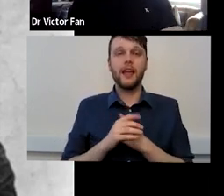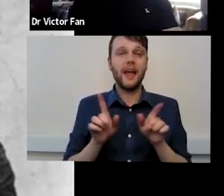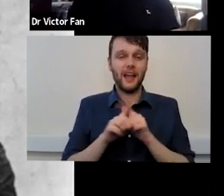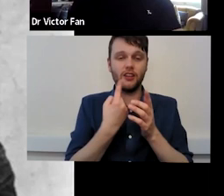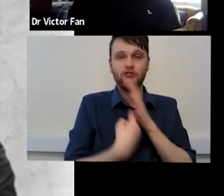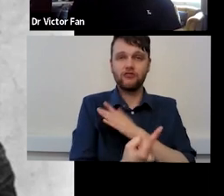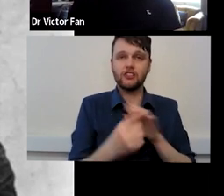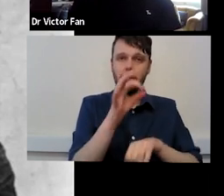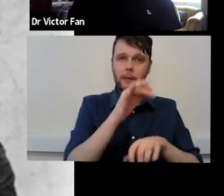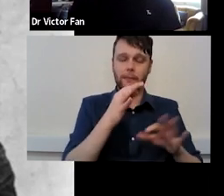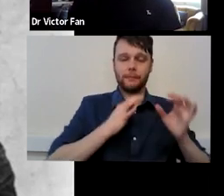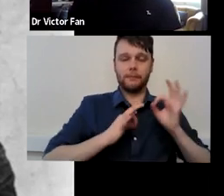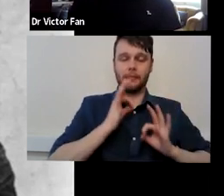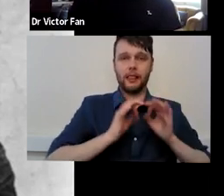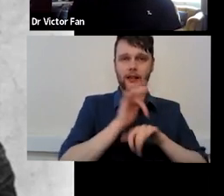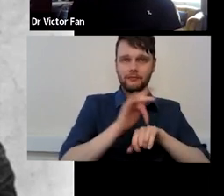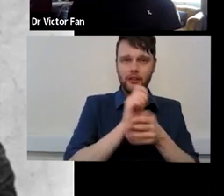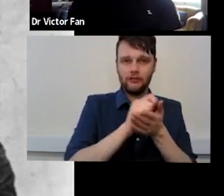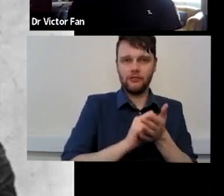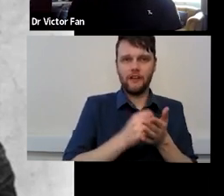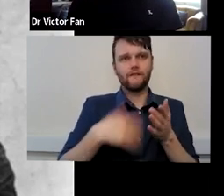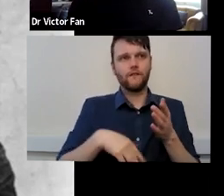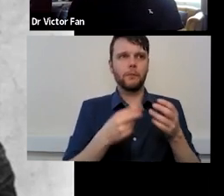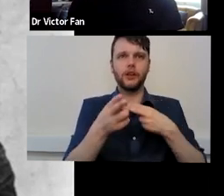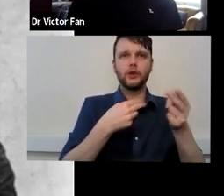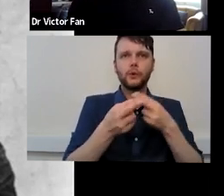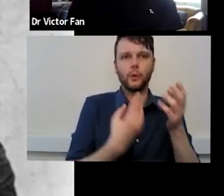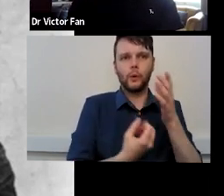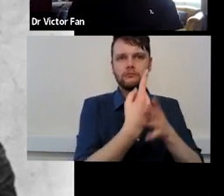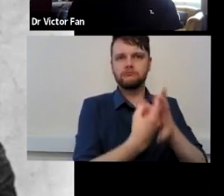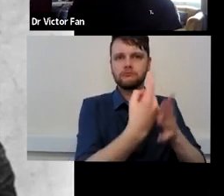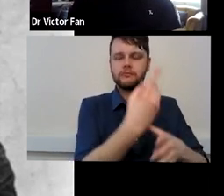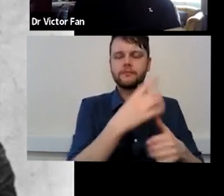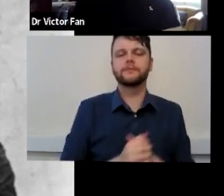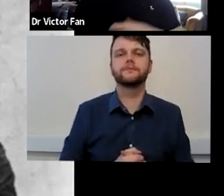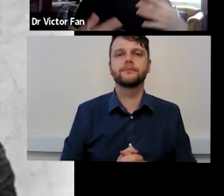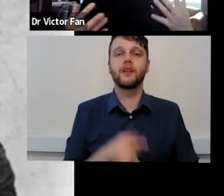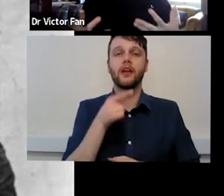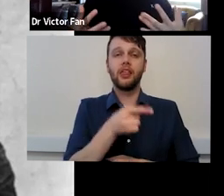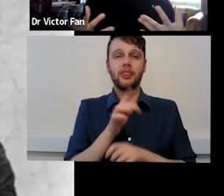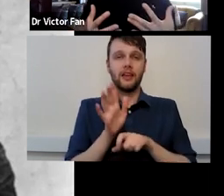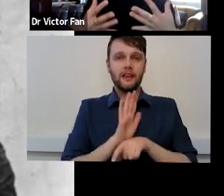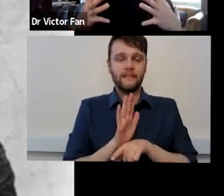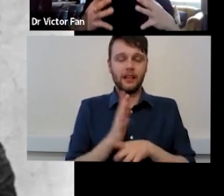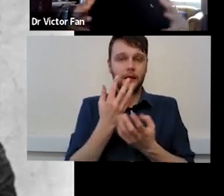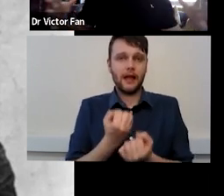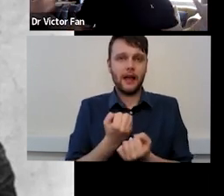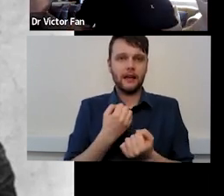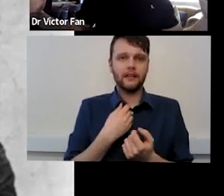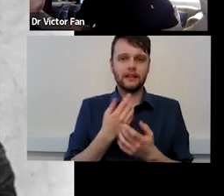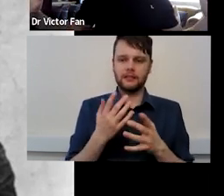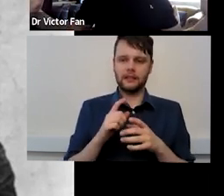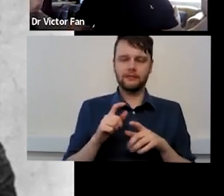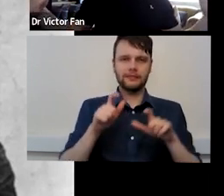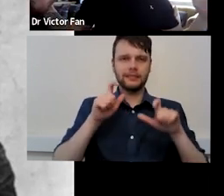plays that were based on sensational Shanghai news items. Now, these films usually employ a series of static